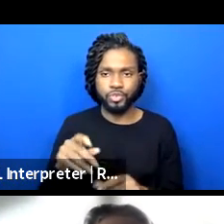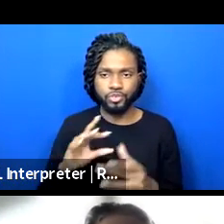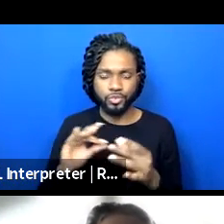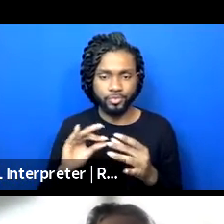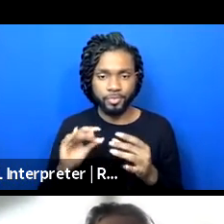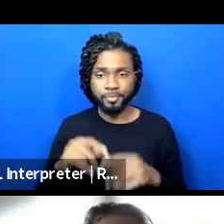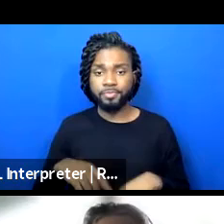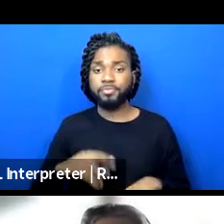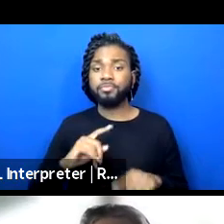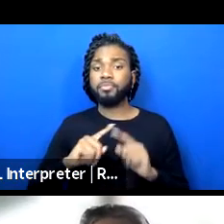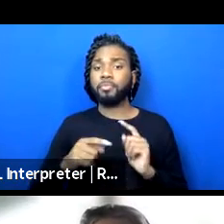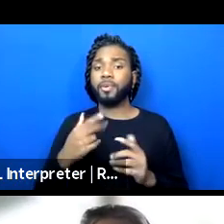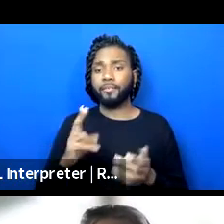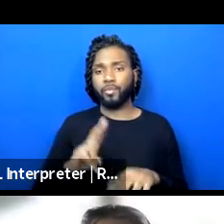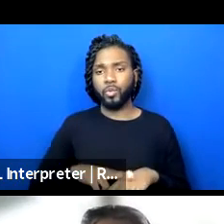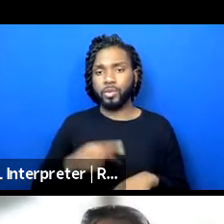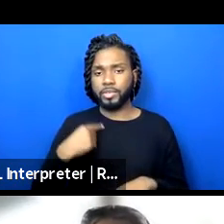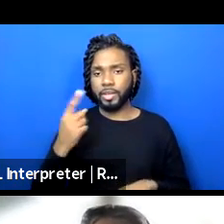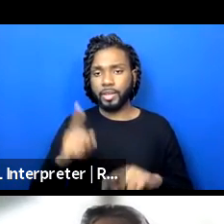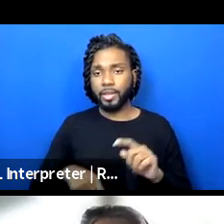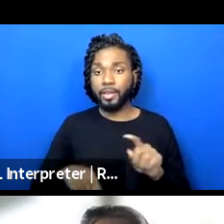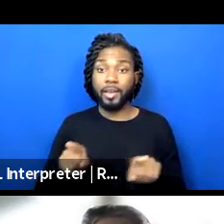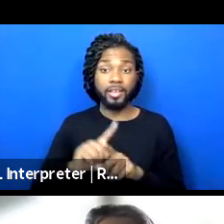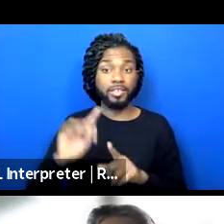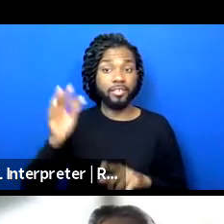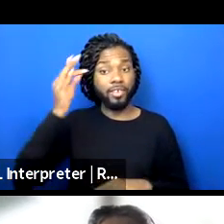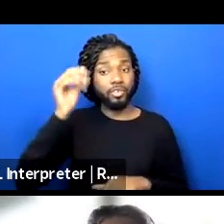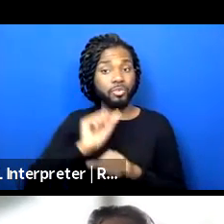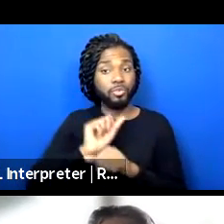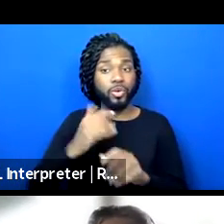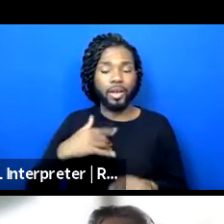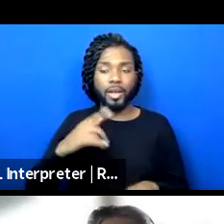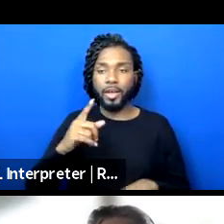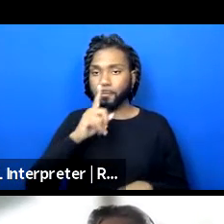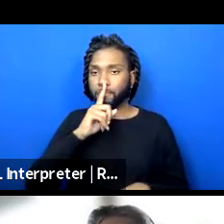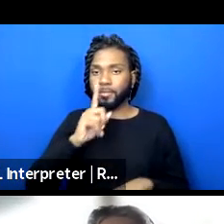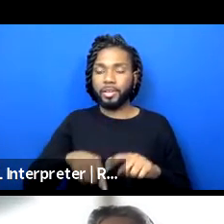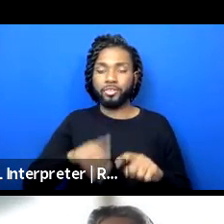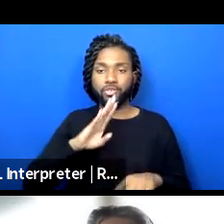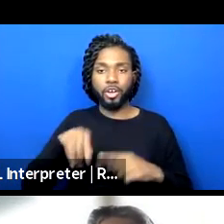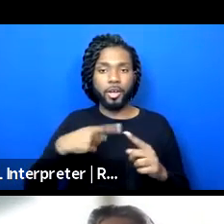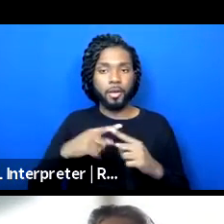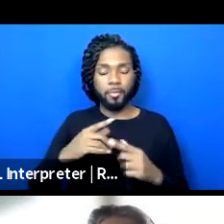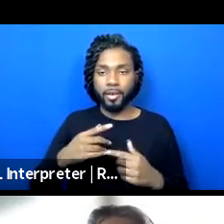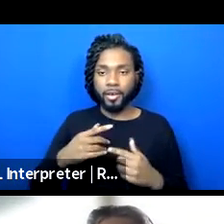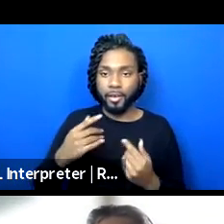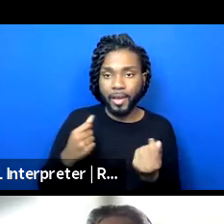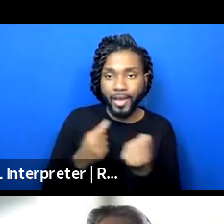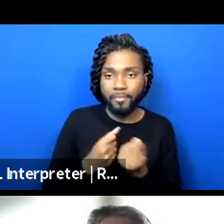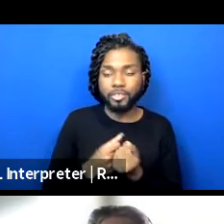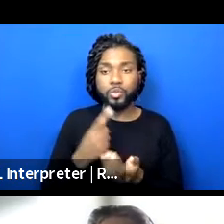course, I cannot, as a federal employee, speak directly to advocacy or like what you should do or how you should get